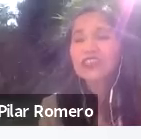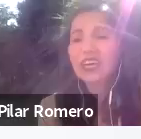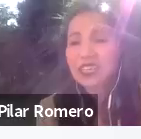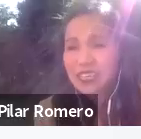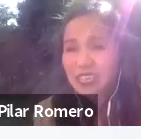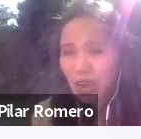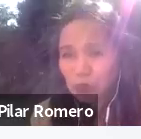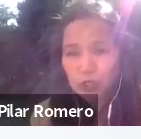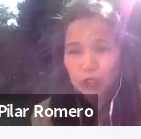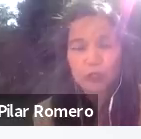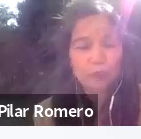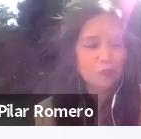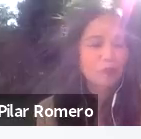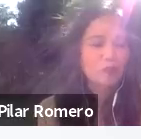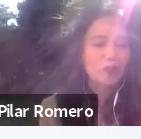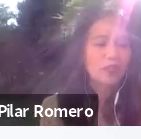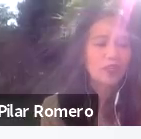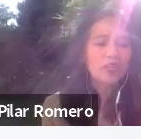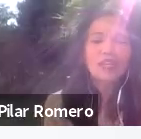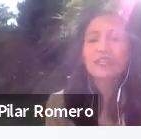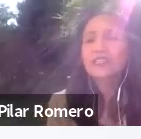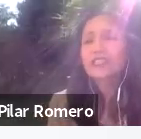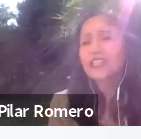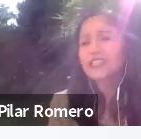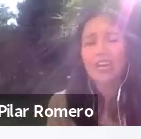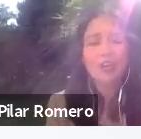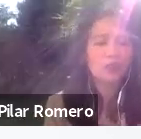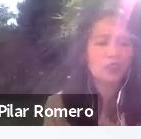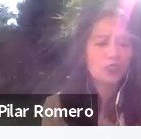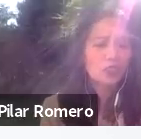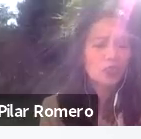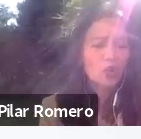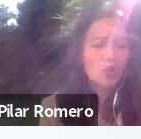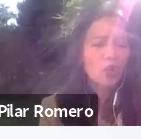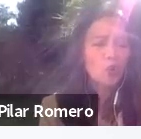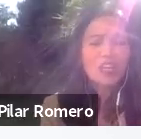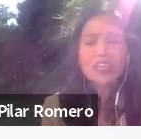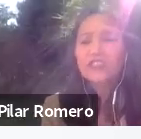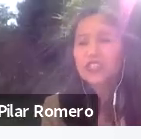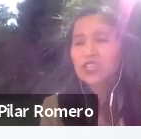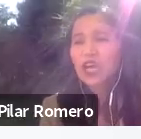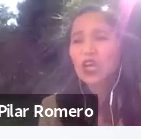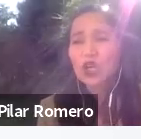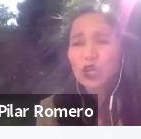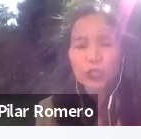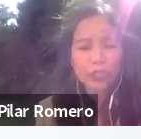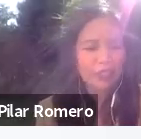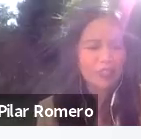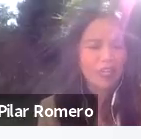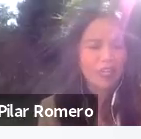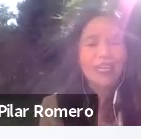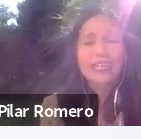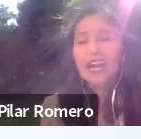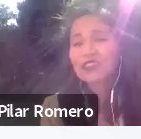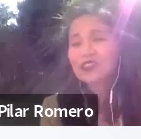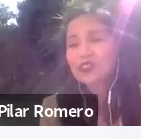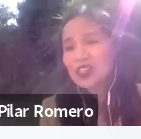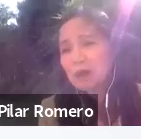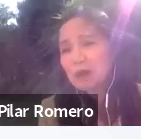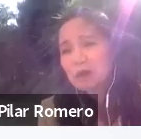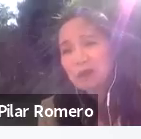is encounter. In this encounter, we see the learner